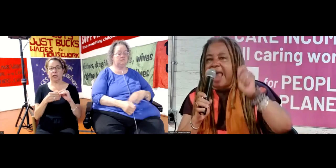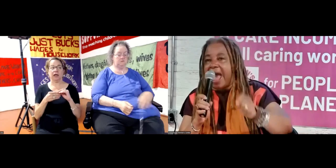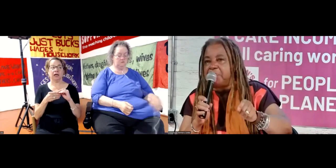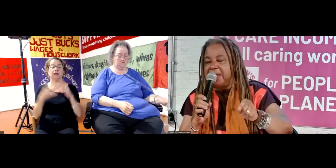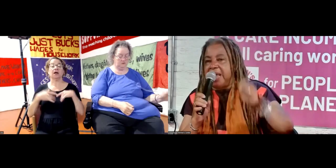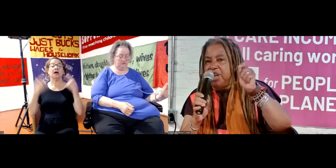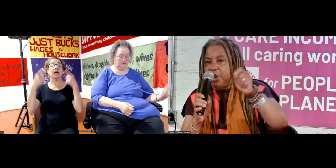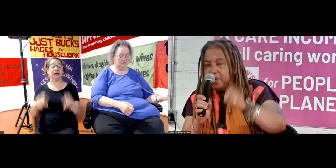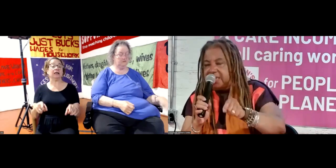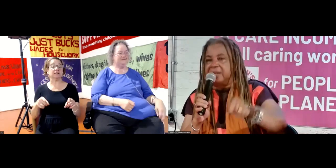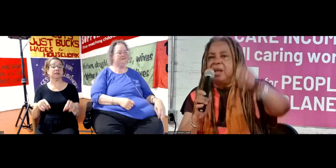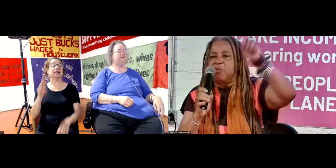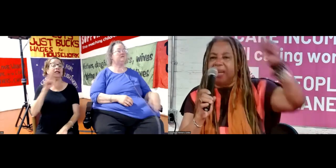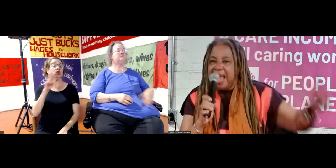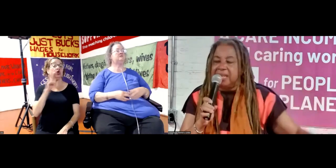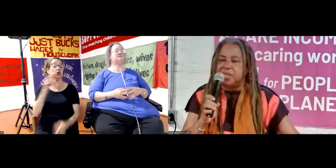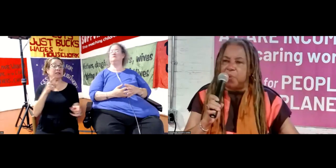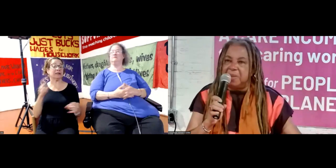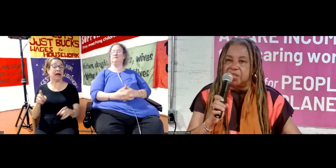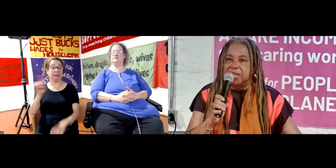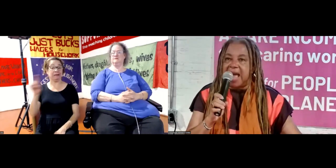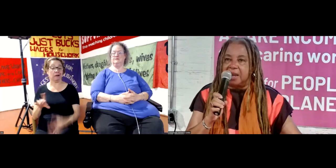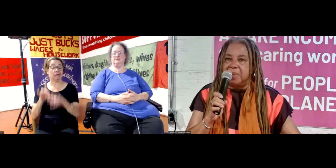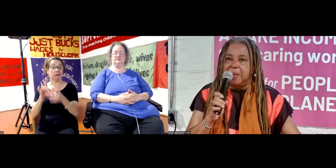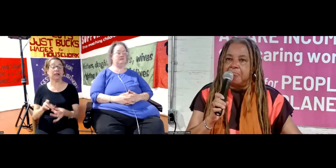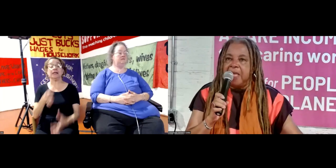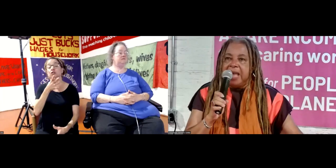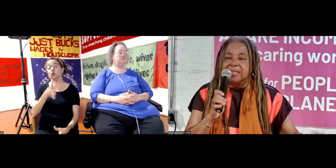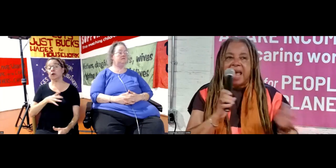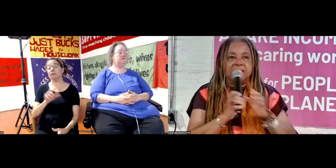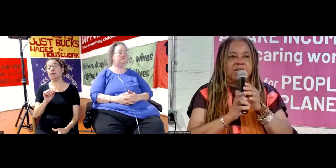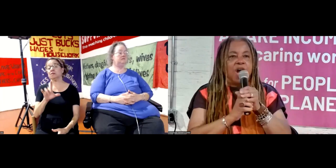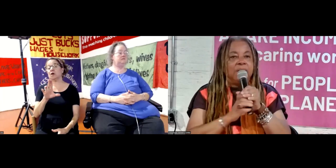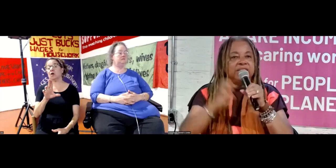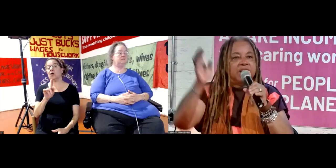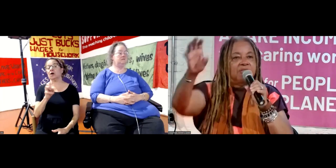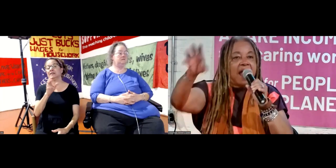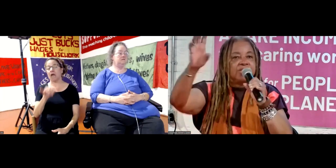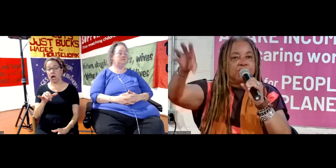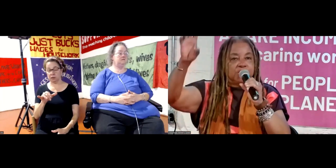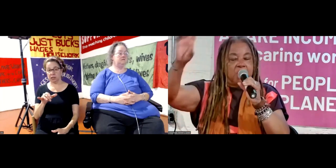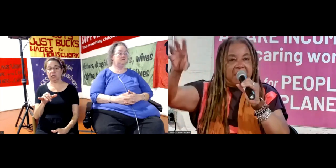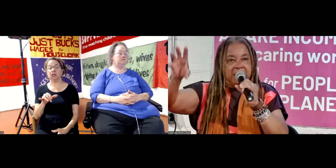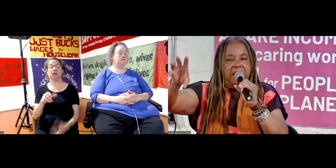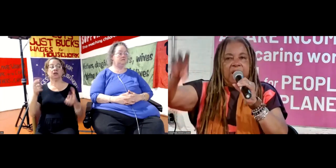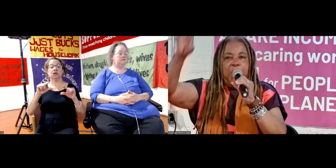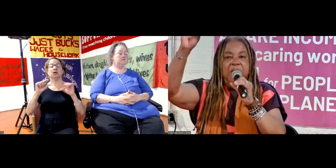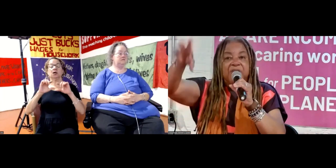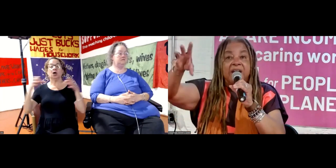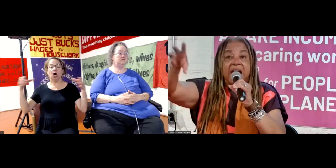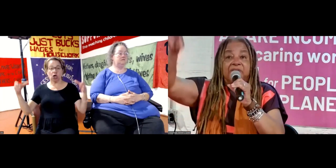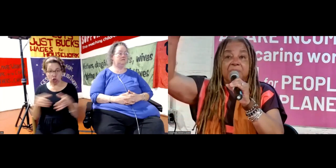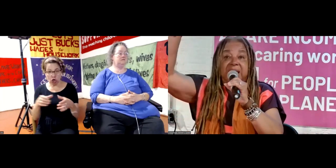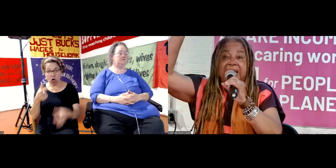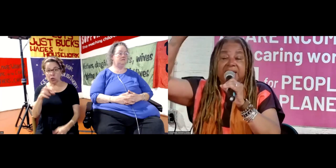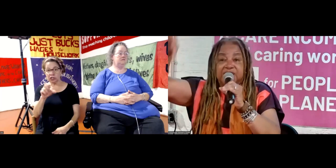incident that happened in Houston related to women's autonomy, is that as the coalition of grassroots women, we